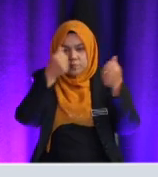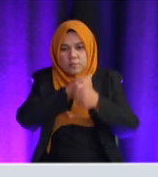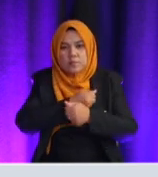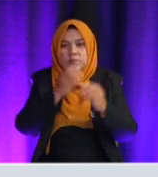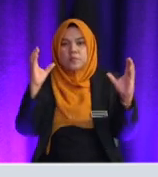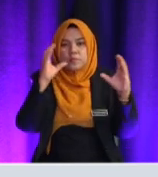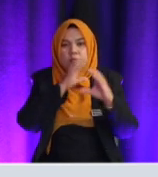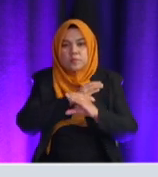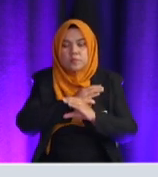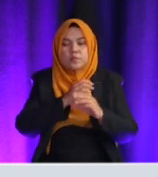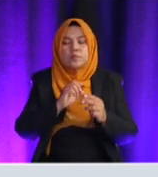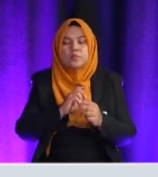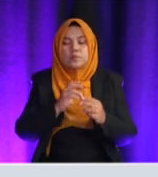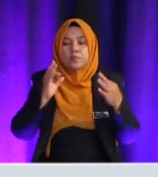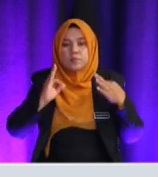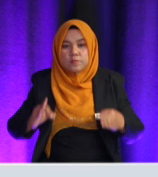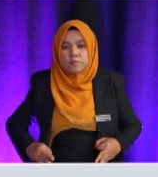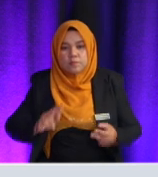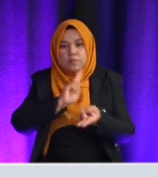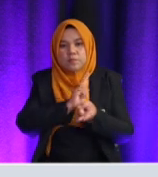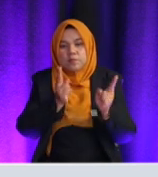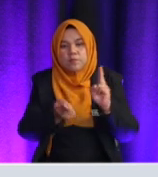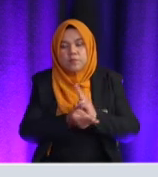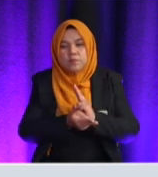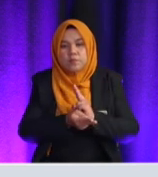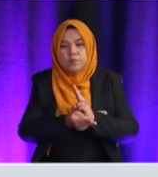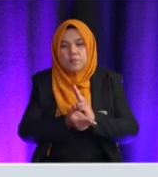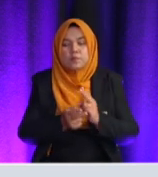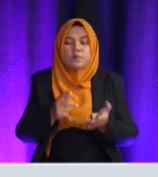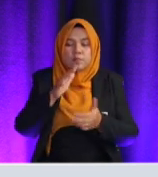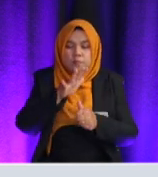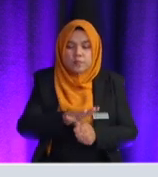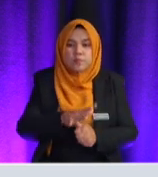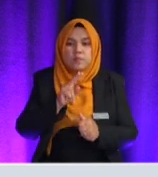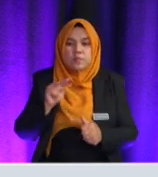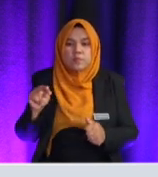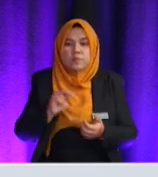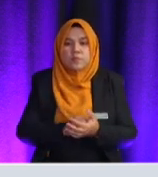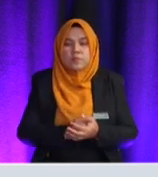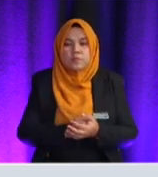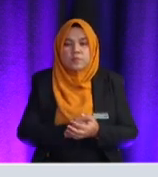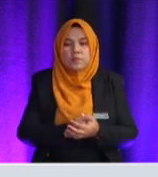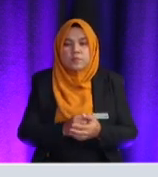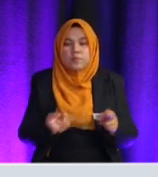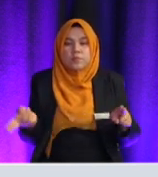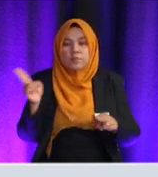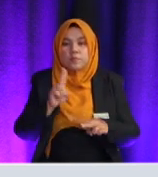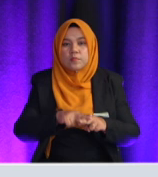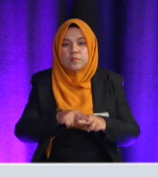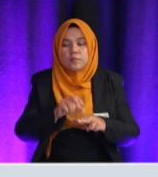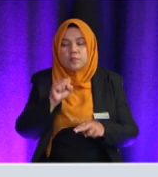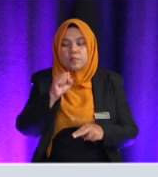between physical changes in the body, intense peer pressure, and an increased sense of social anxiety.